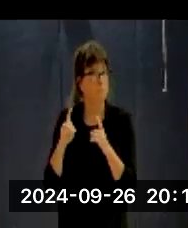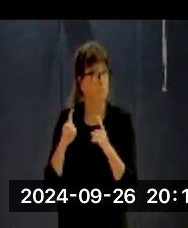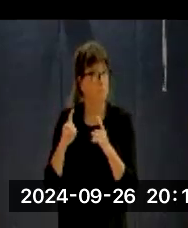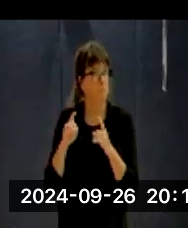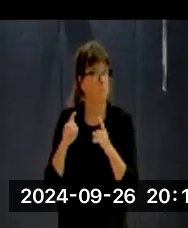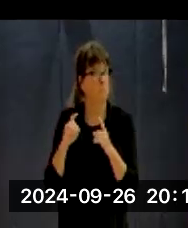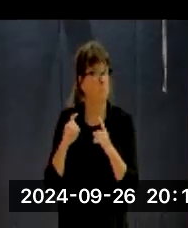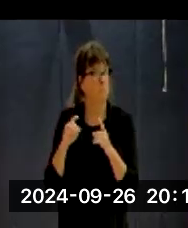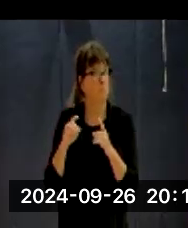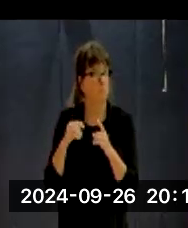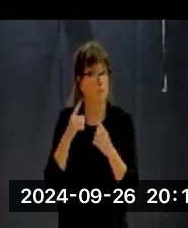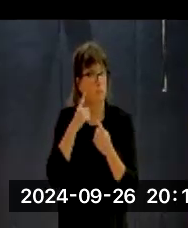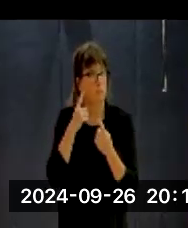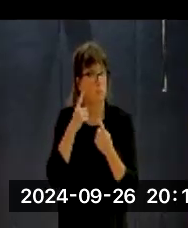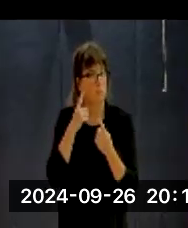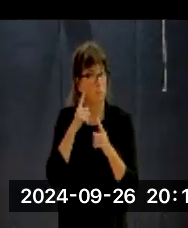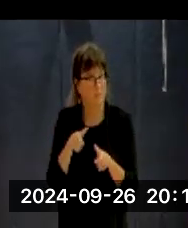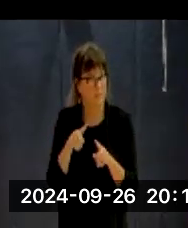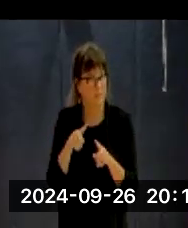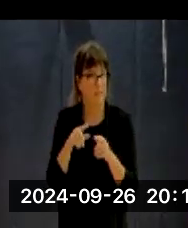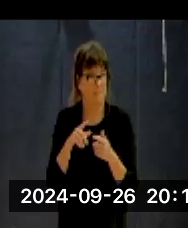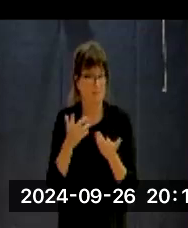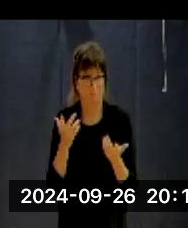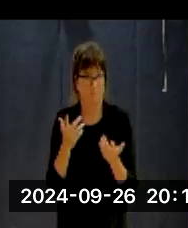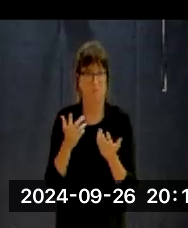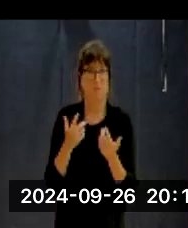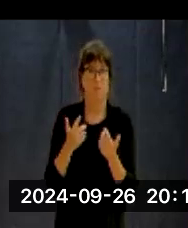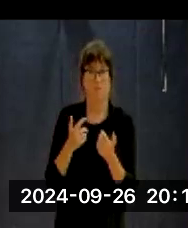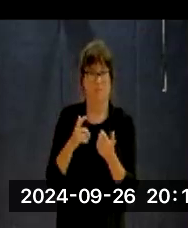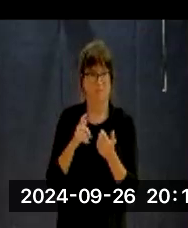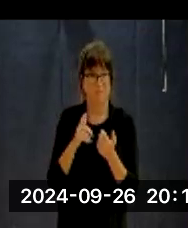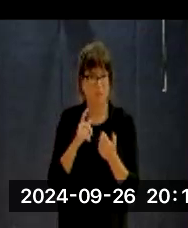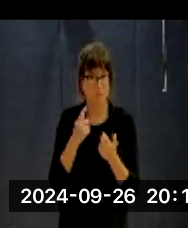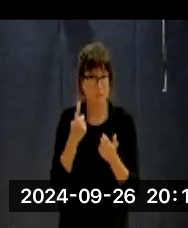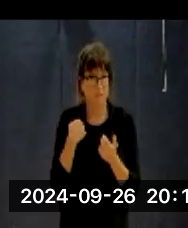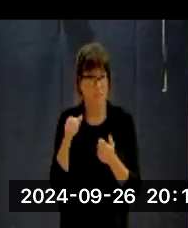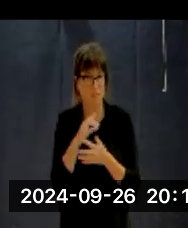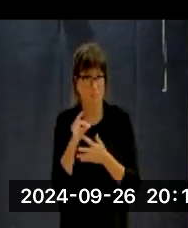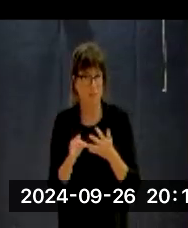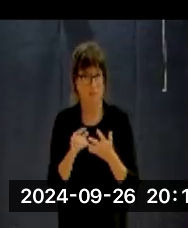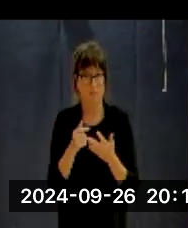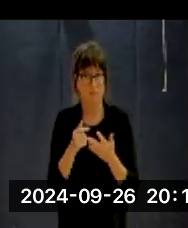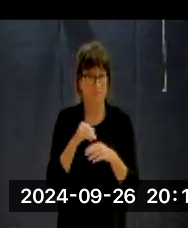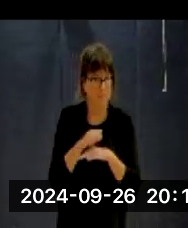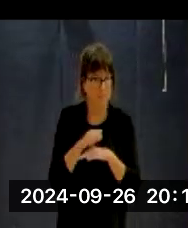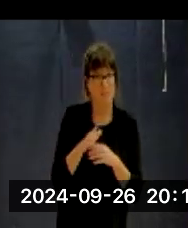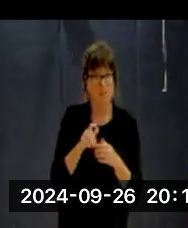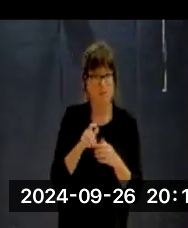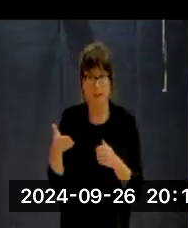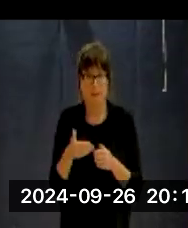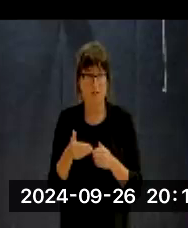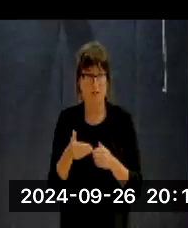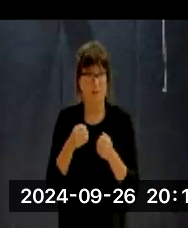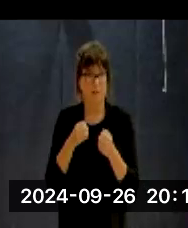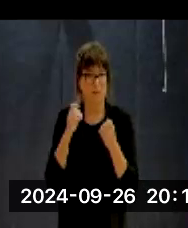I don't agree with that. Is there anything else that I can do? Where should I go to? Somebody have advice that I should hire an educational